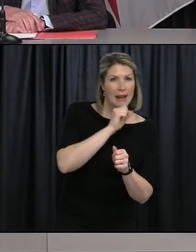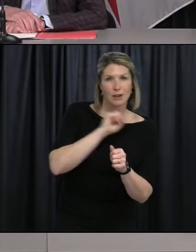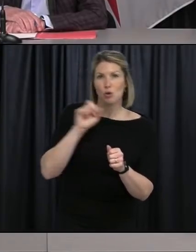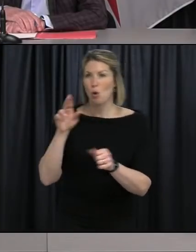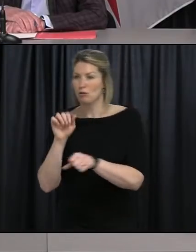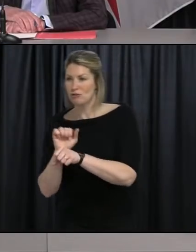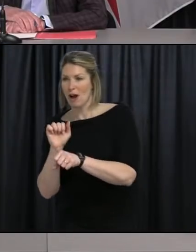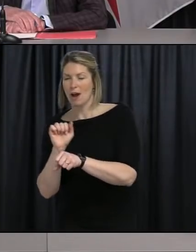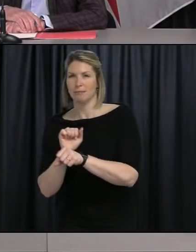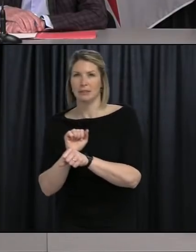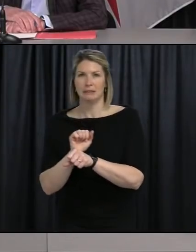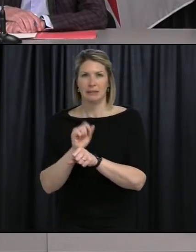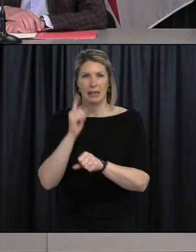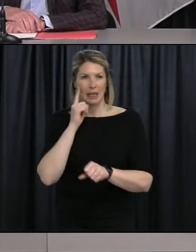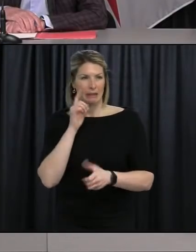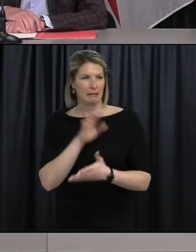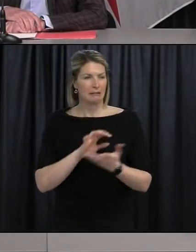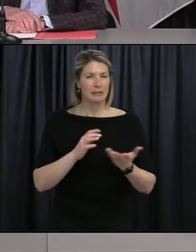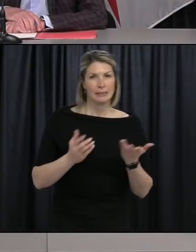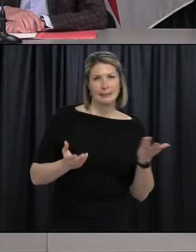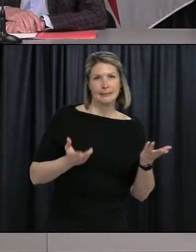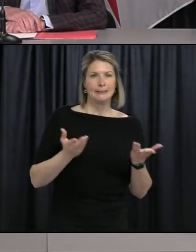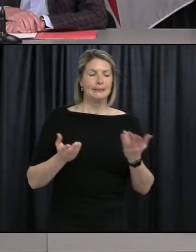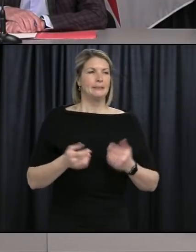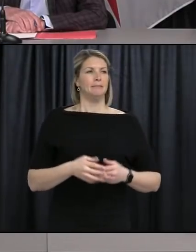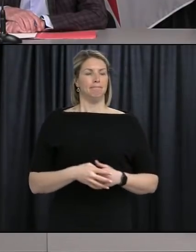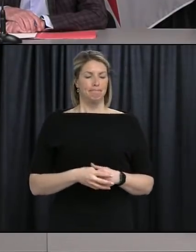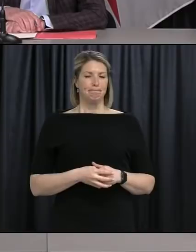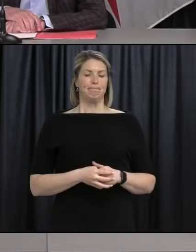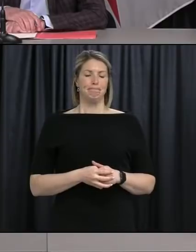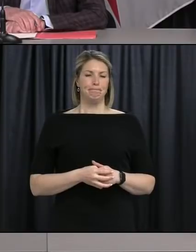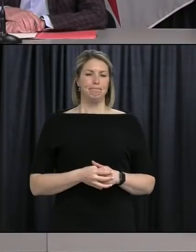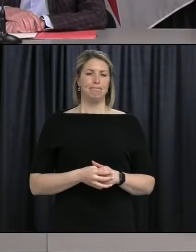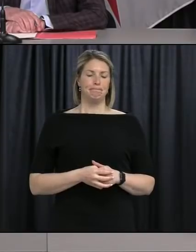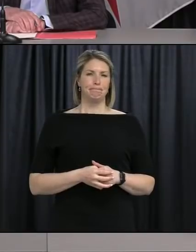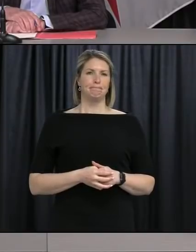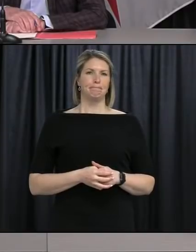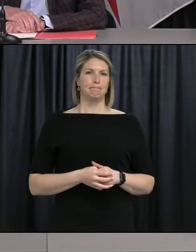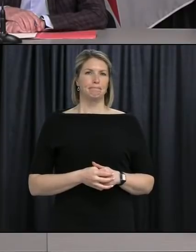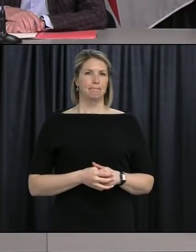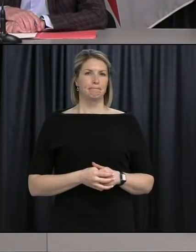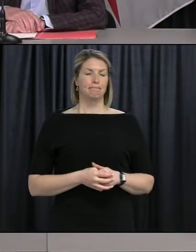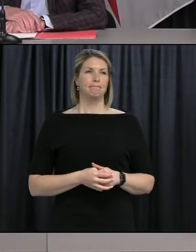yeah. You can go ahead, Dr. Fitzgerald. Yeah, so, as when